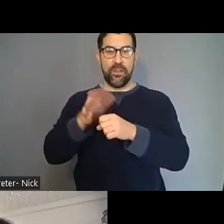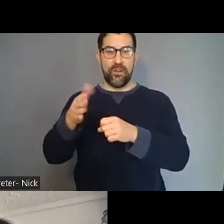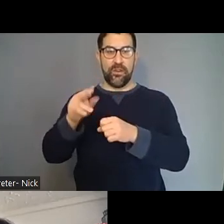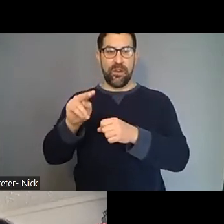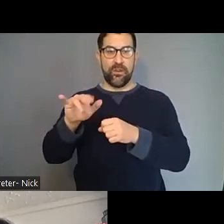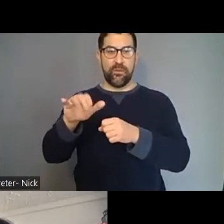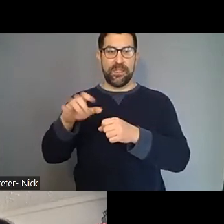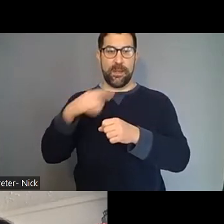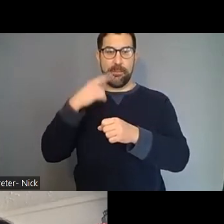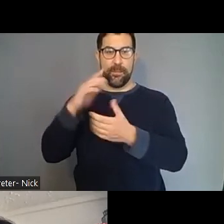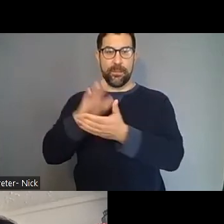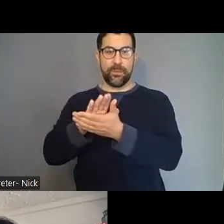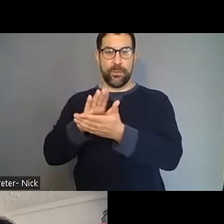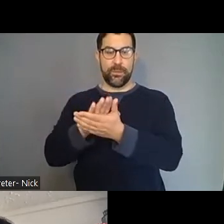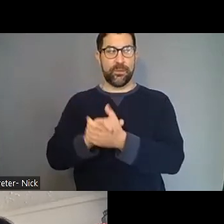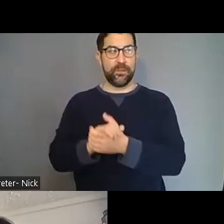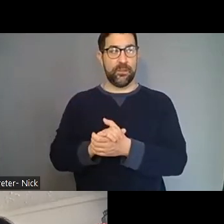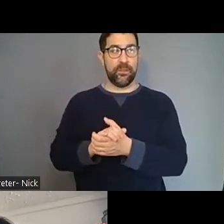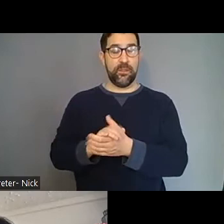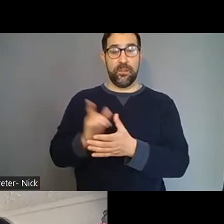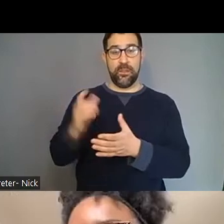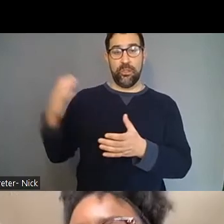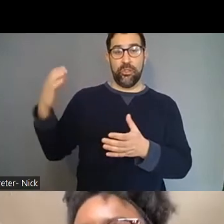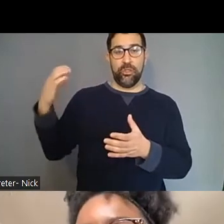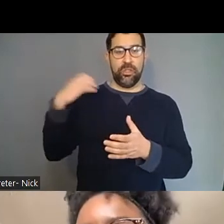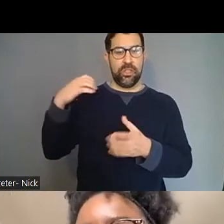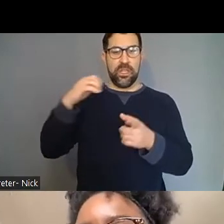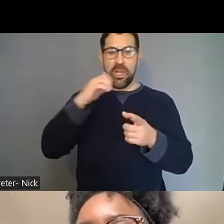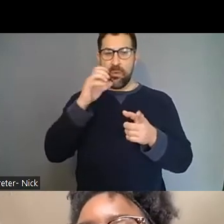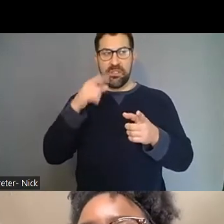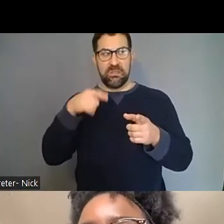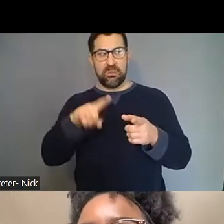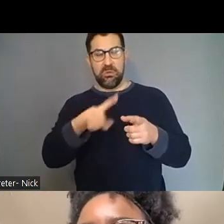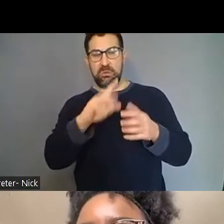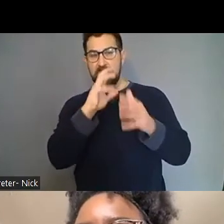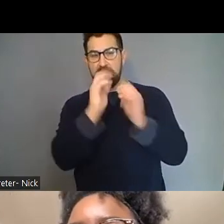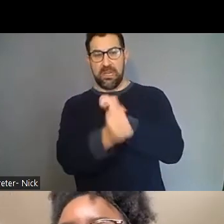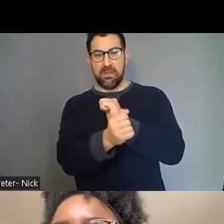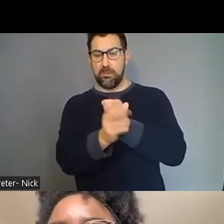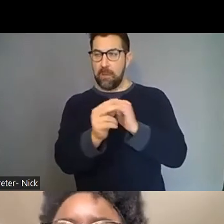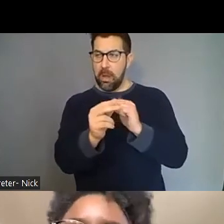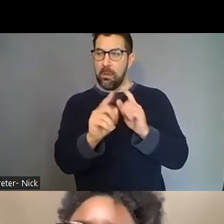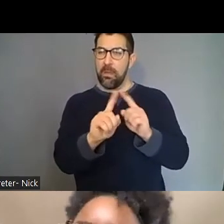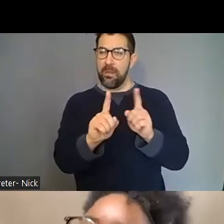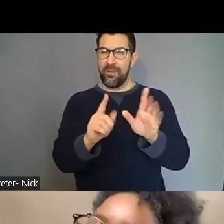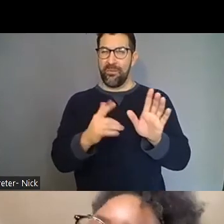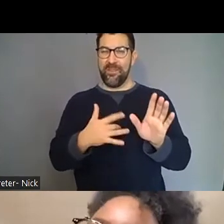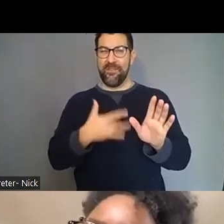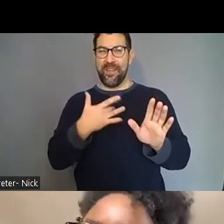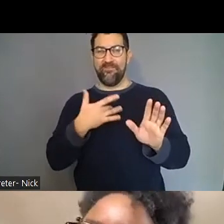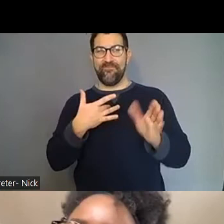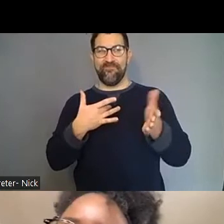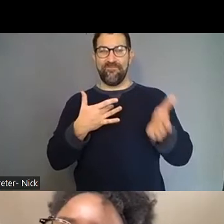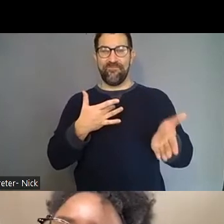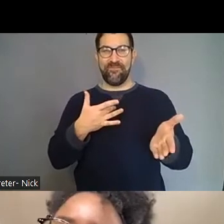So the chancellor was definitely not hostile towards us by any means, but we felt like there was